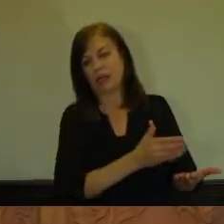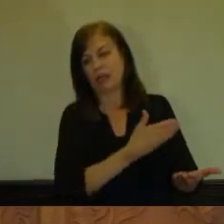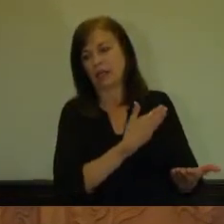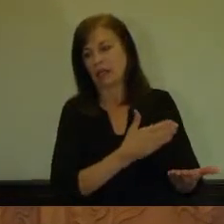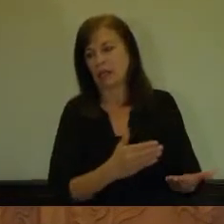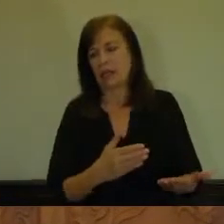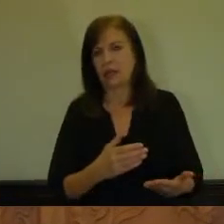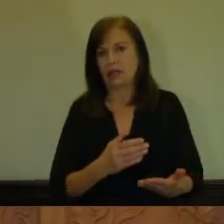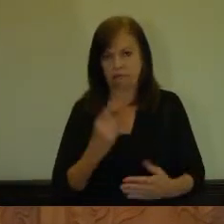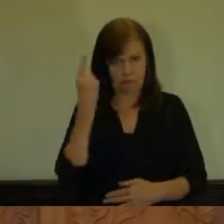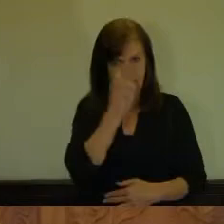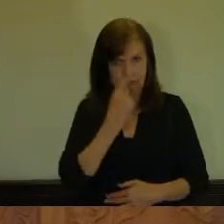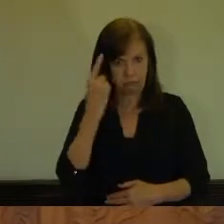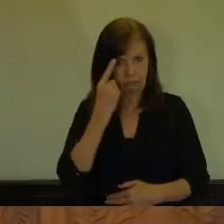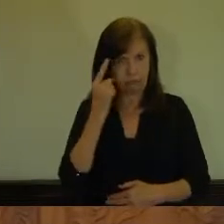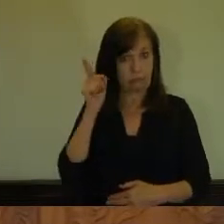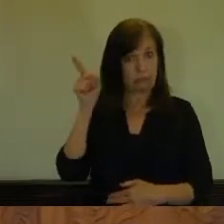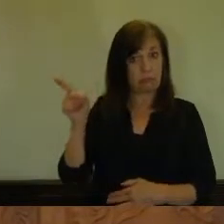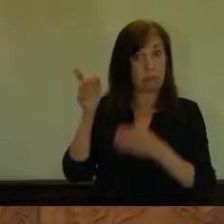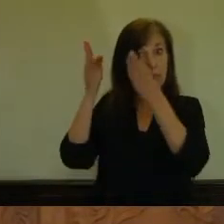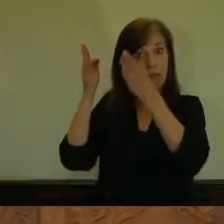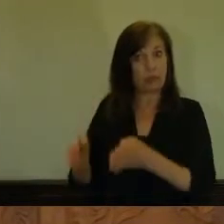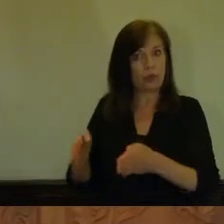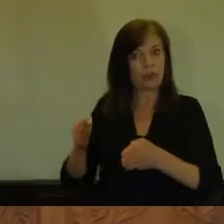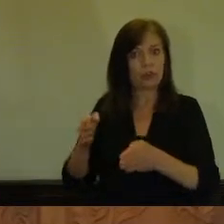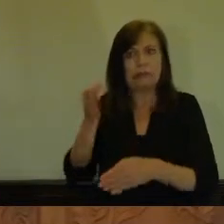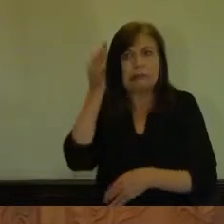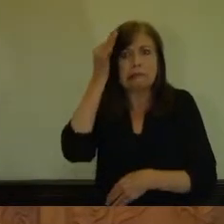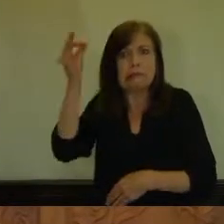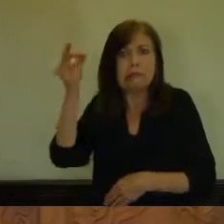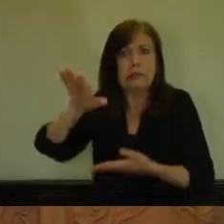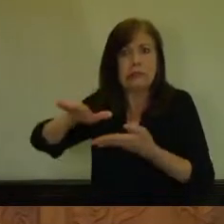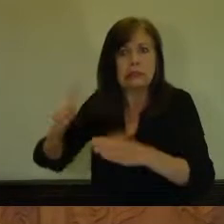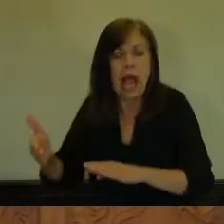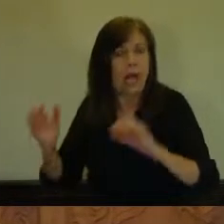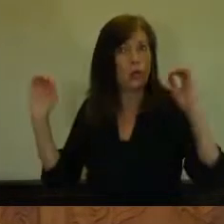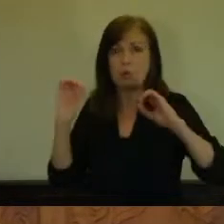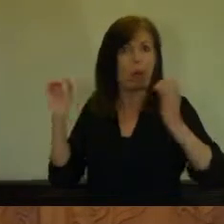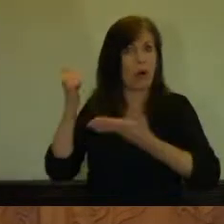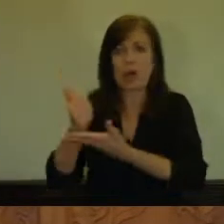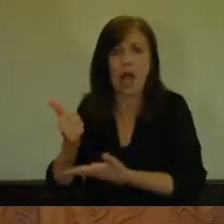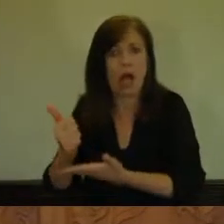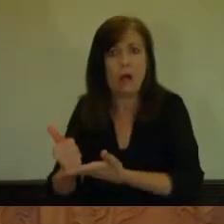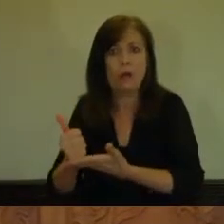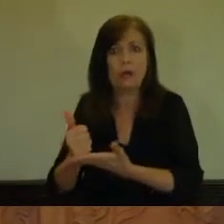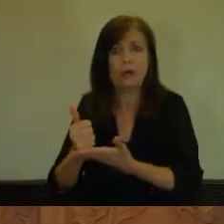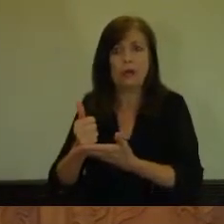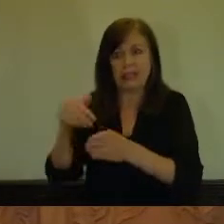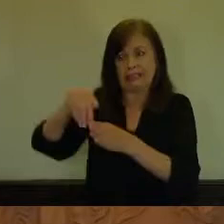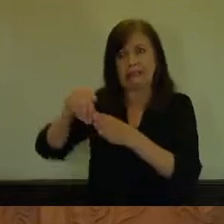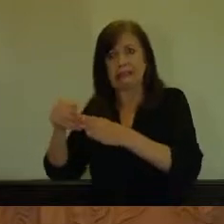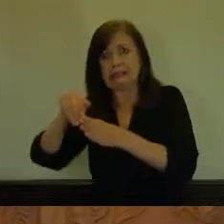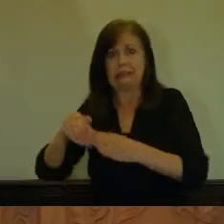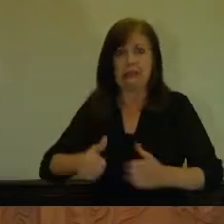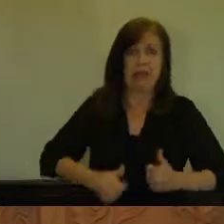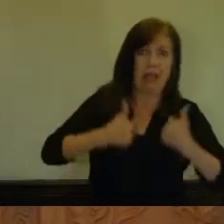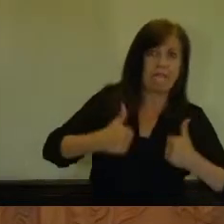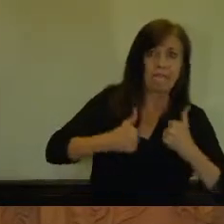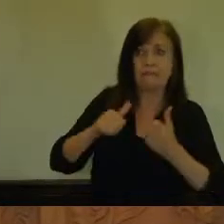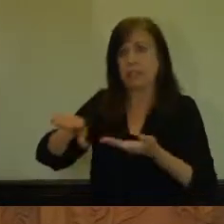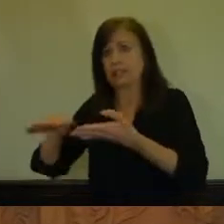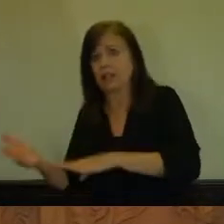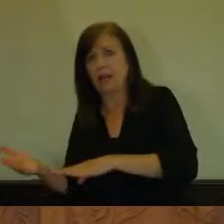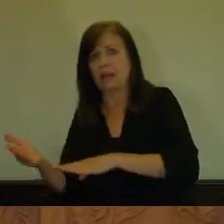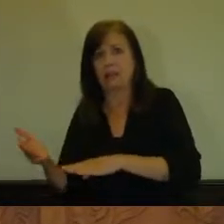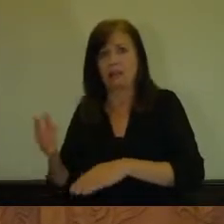Soul barely breathing, not receiving helping hands close enough to shut the doors between life